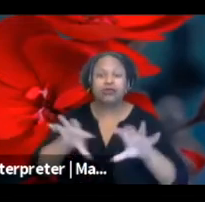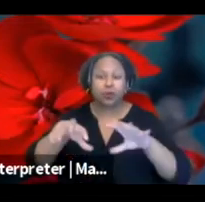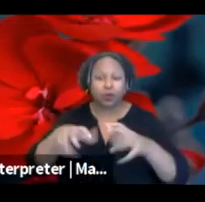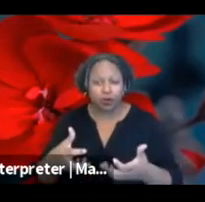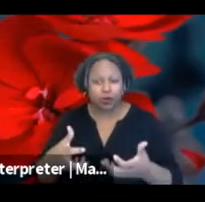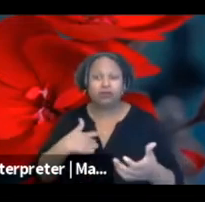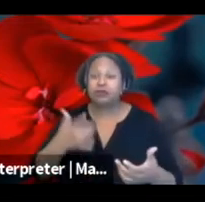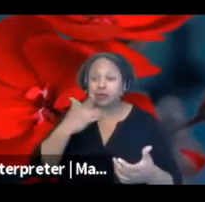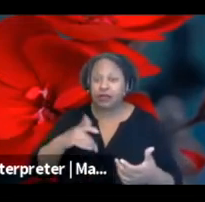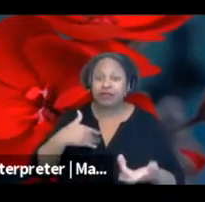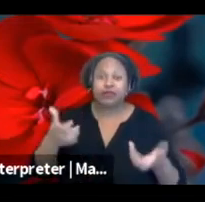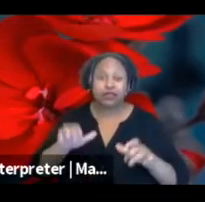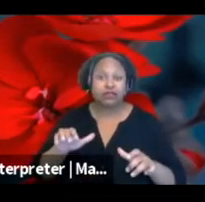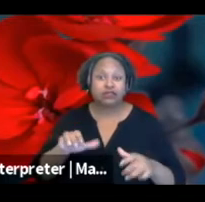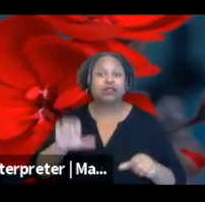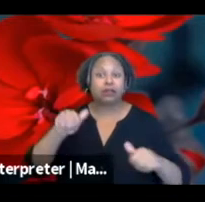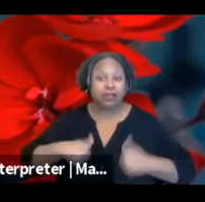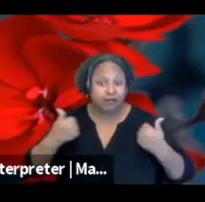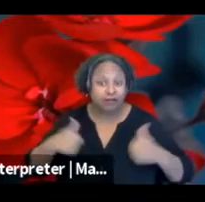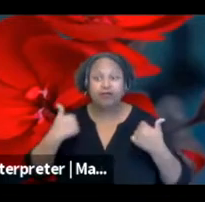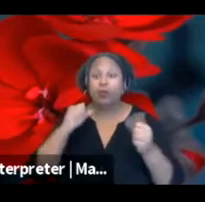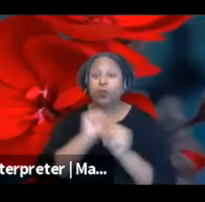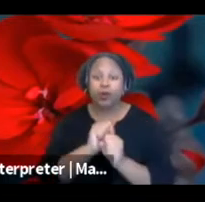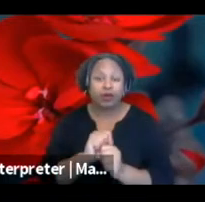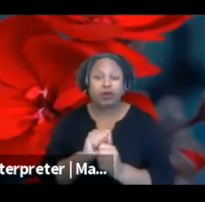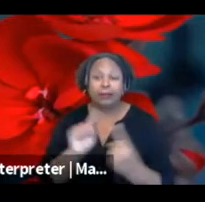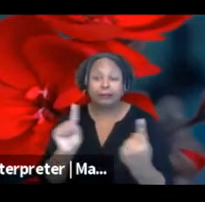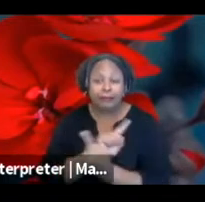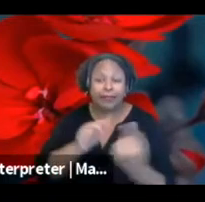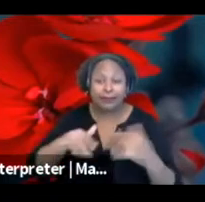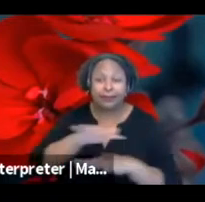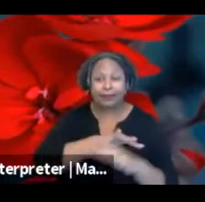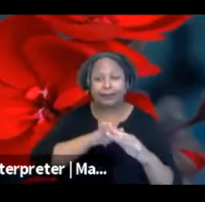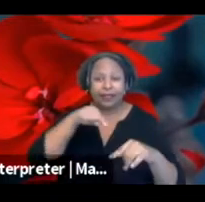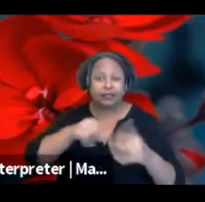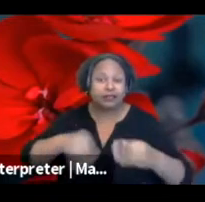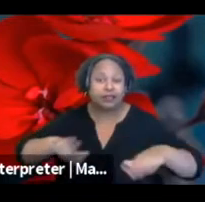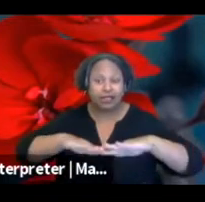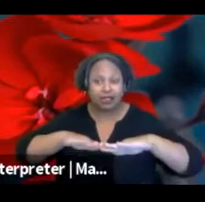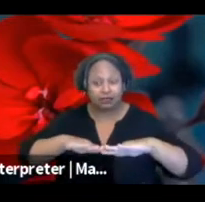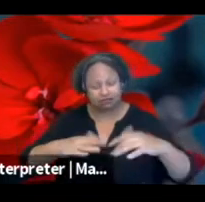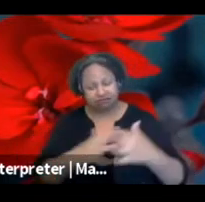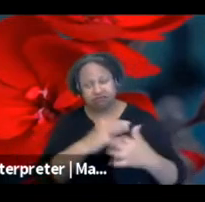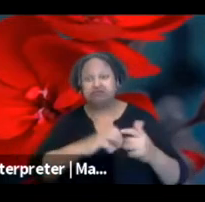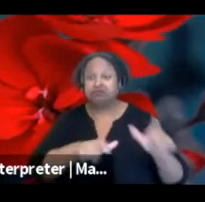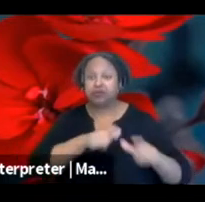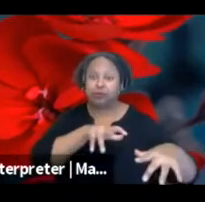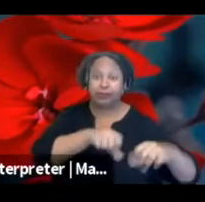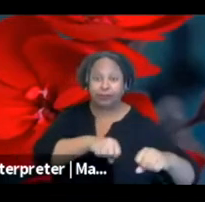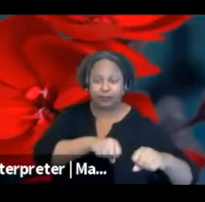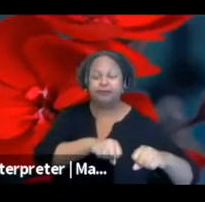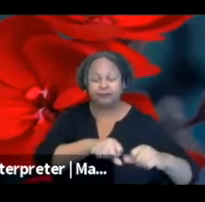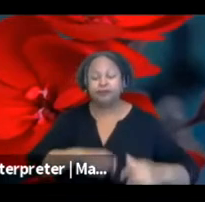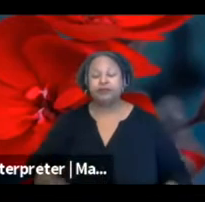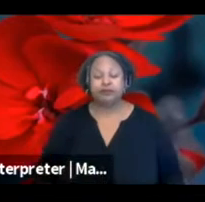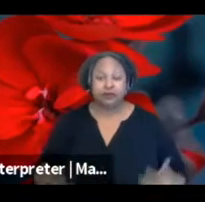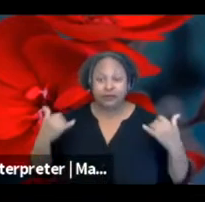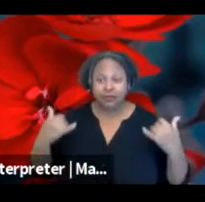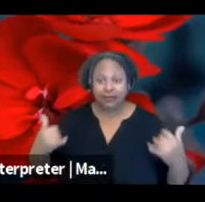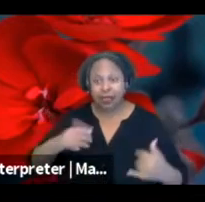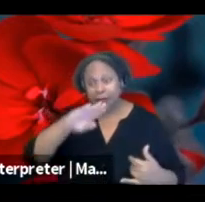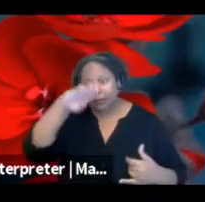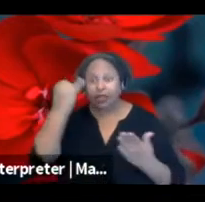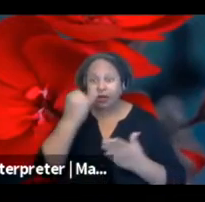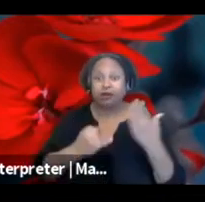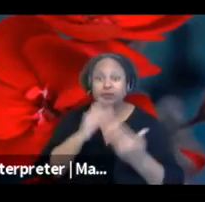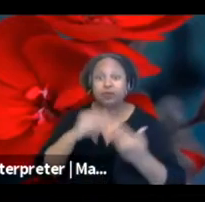on this territory. So the Black Arts program, as some of you already know, is a new program that we're launching at